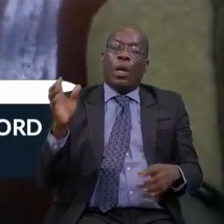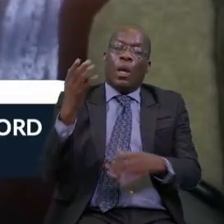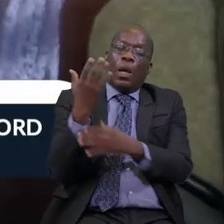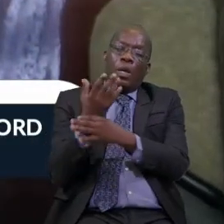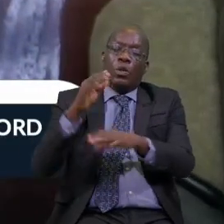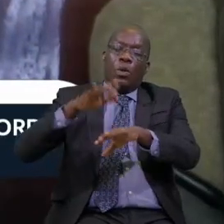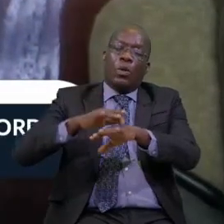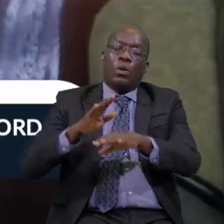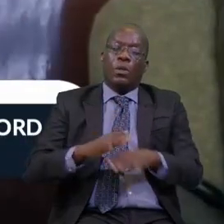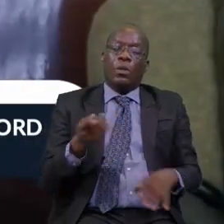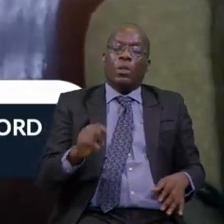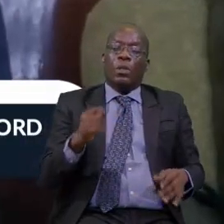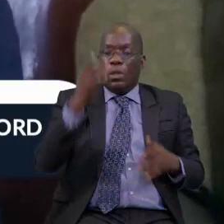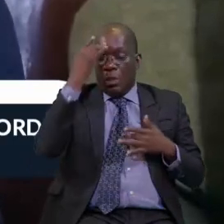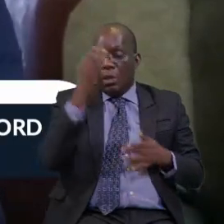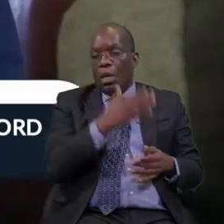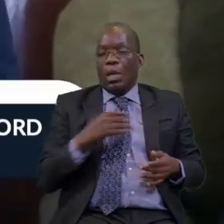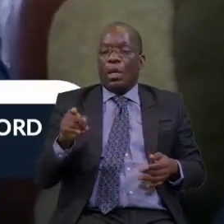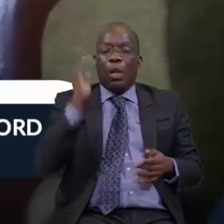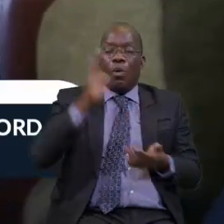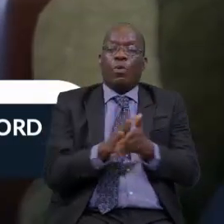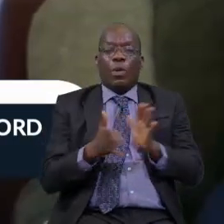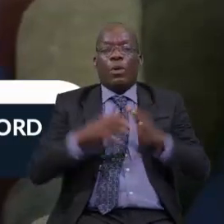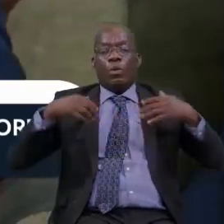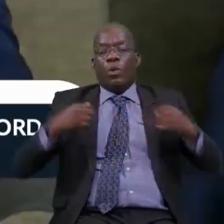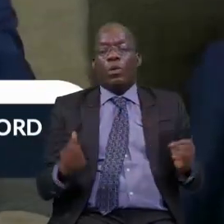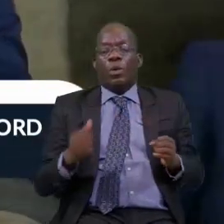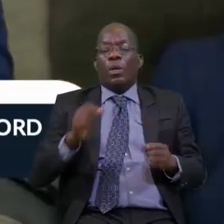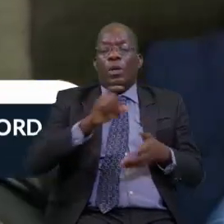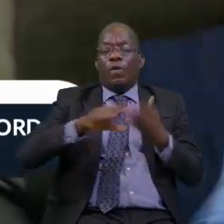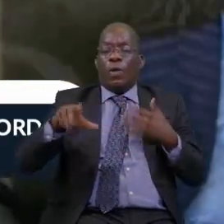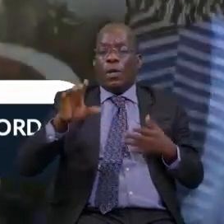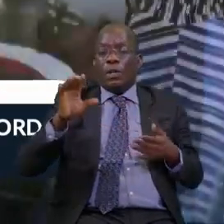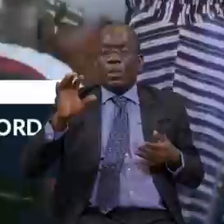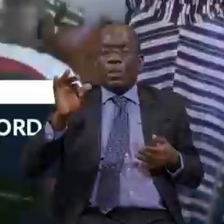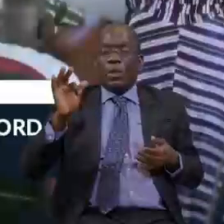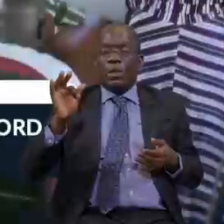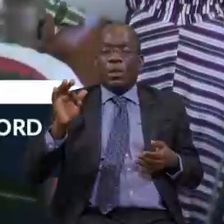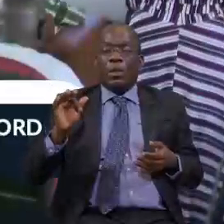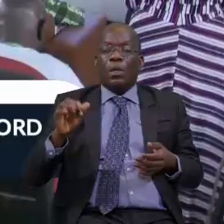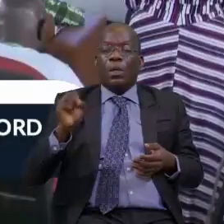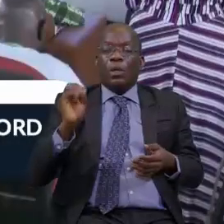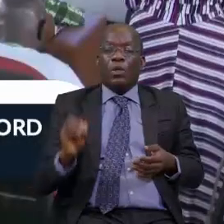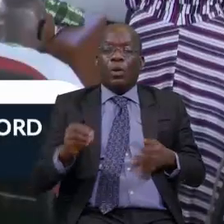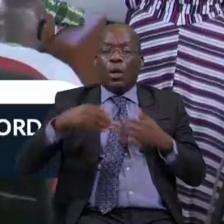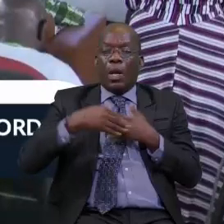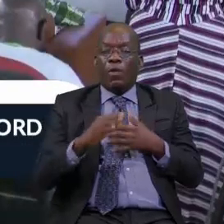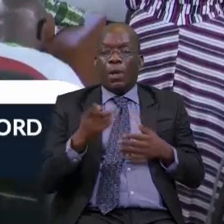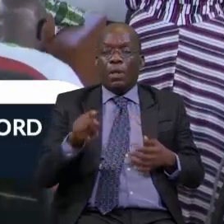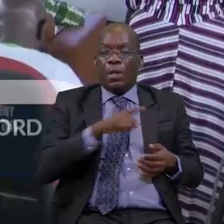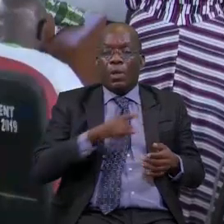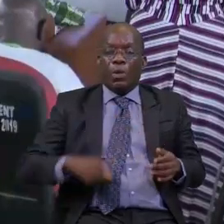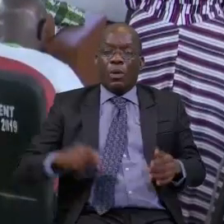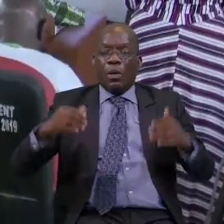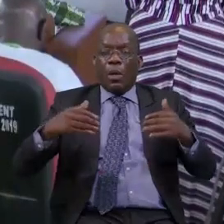shall recover. Amen. Verse 19, so then, after the Lord has